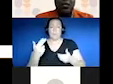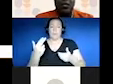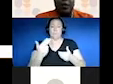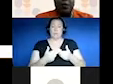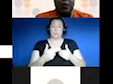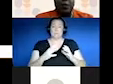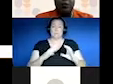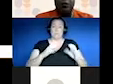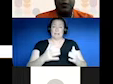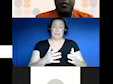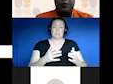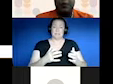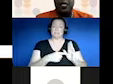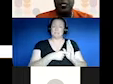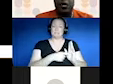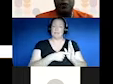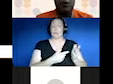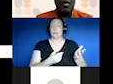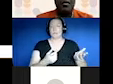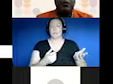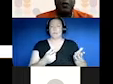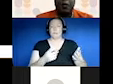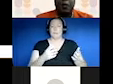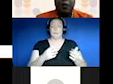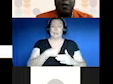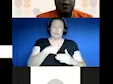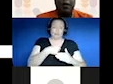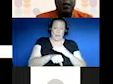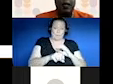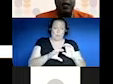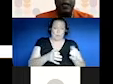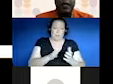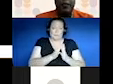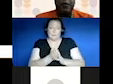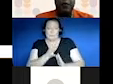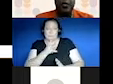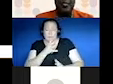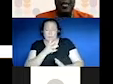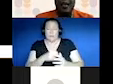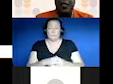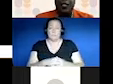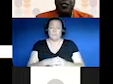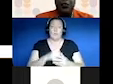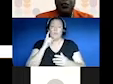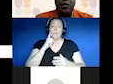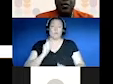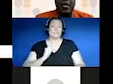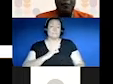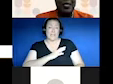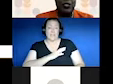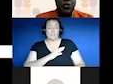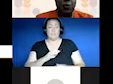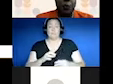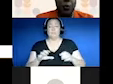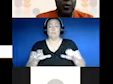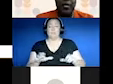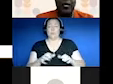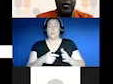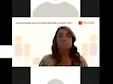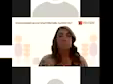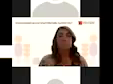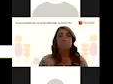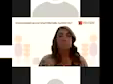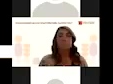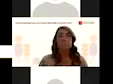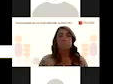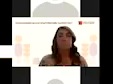classes are example of those would be something like childbirth class or becoming a mom. For our staff, they do things like mandatory